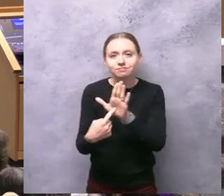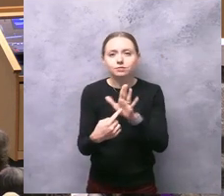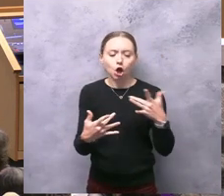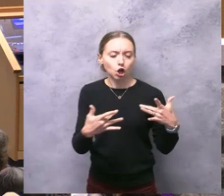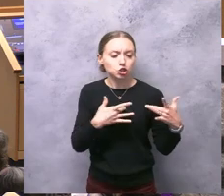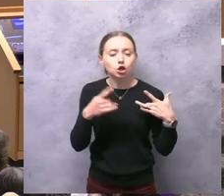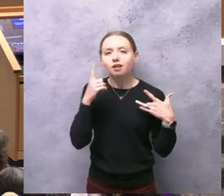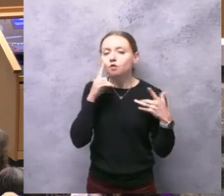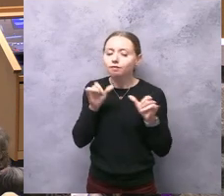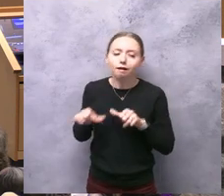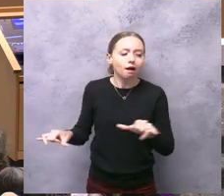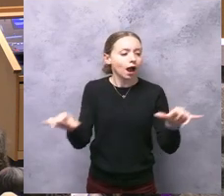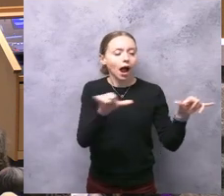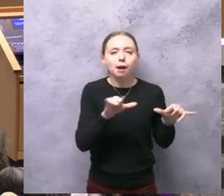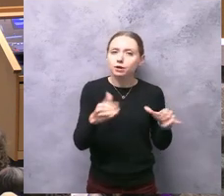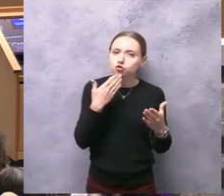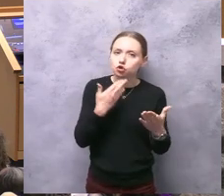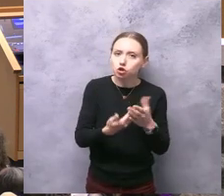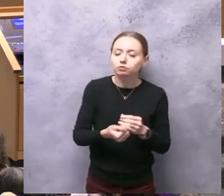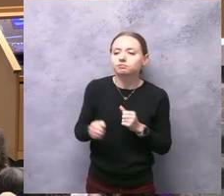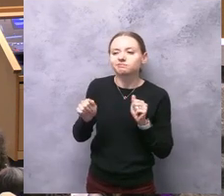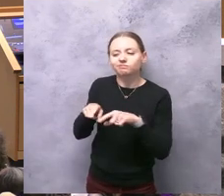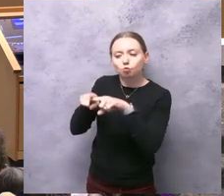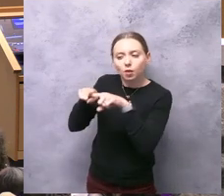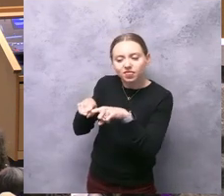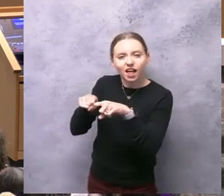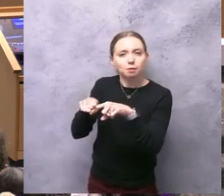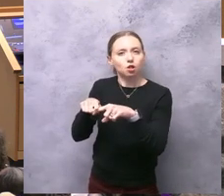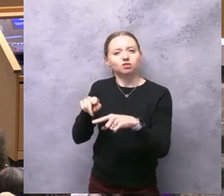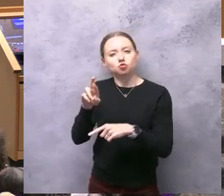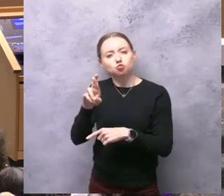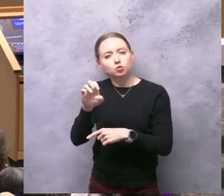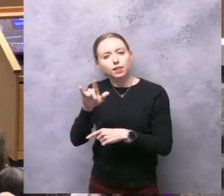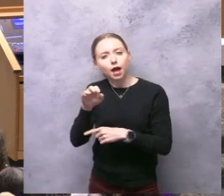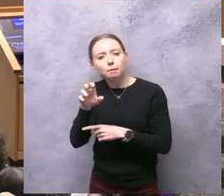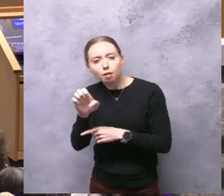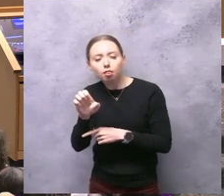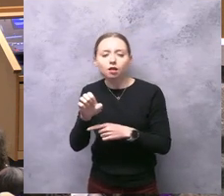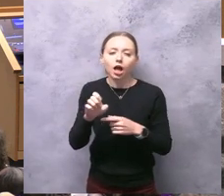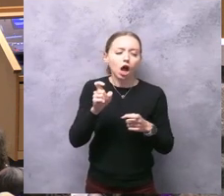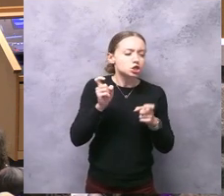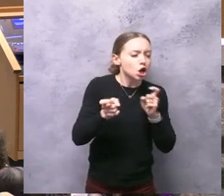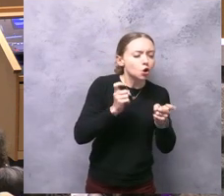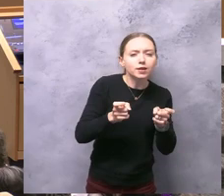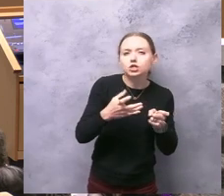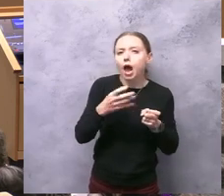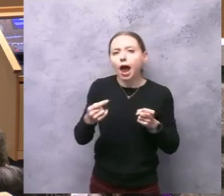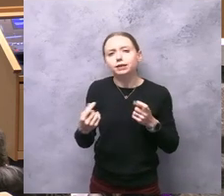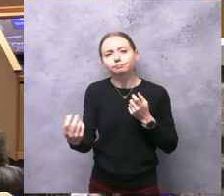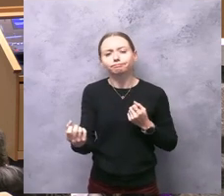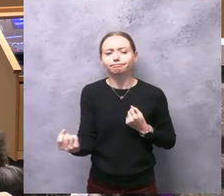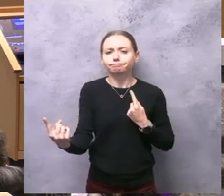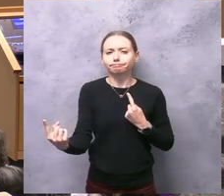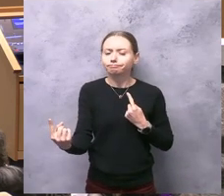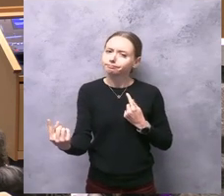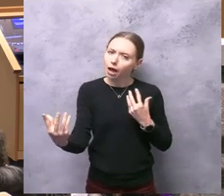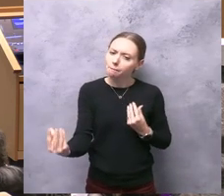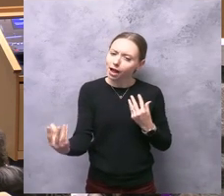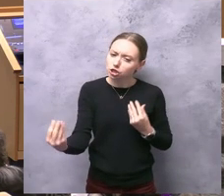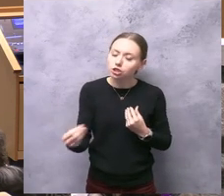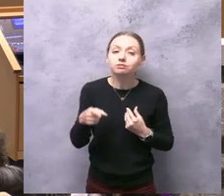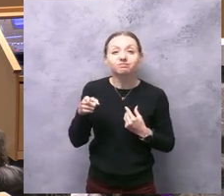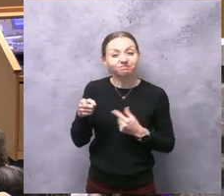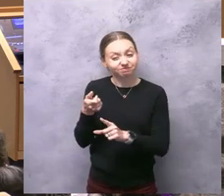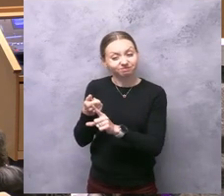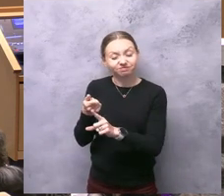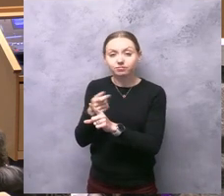good. Reliable, generous, and compassionate. These are qualities that define her. She embodies a spirit of service and selflessness,